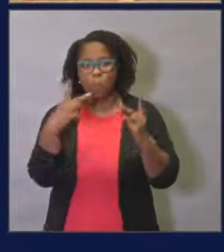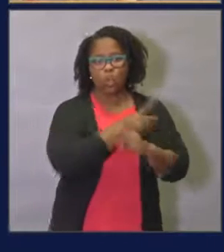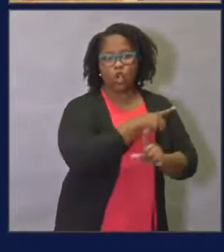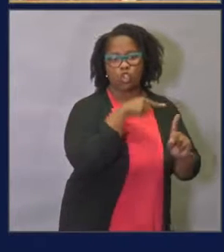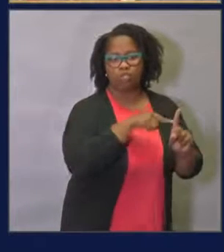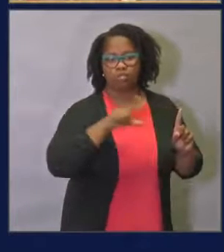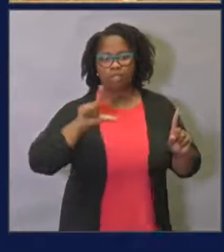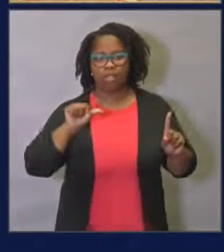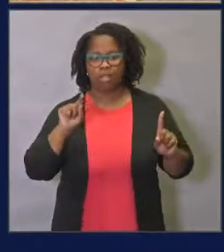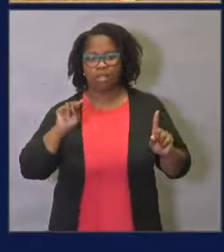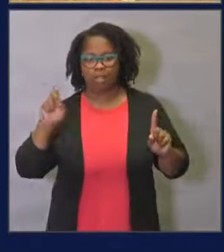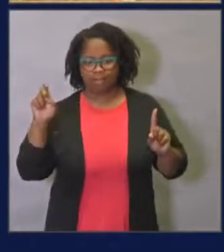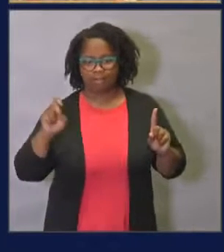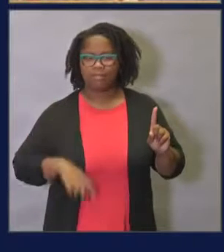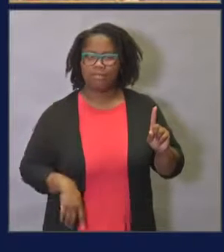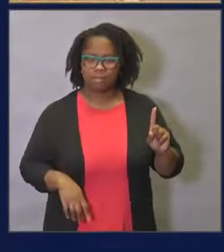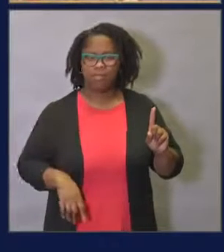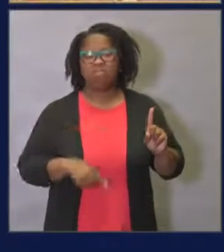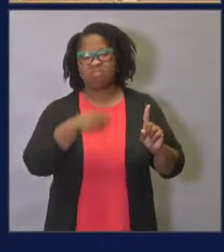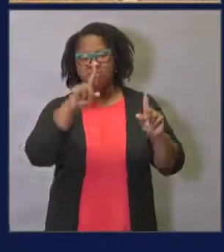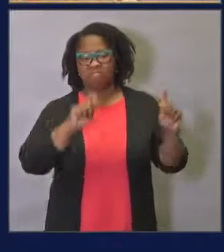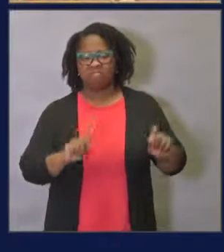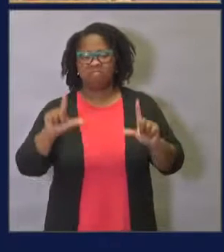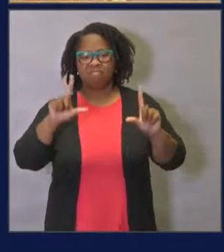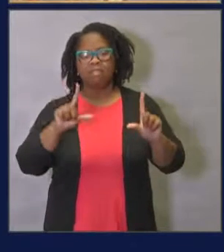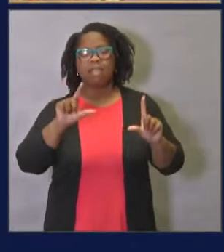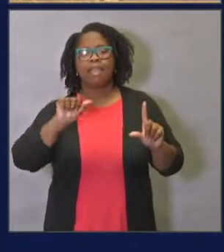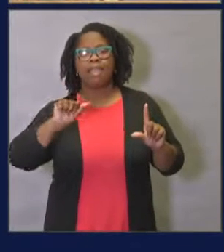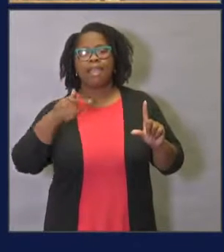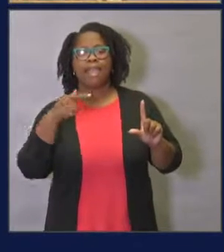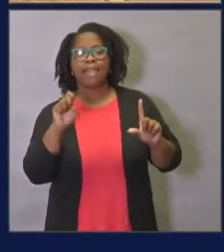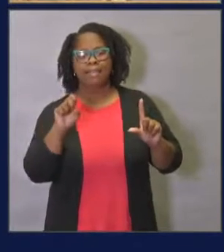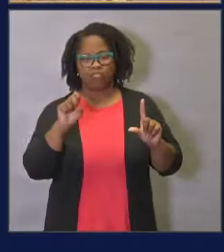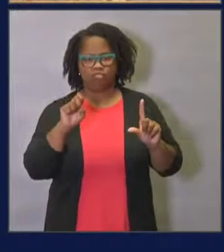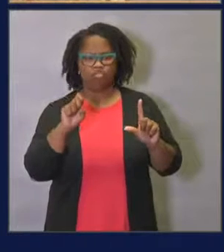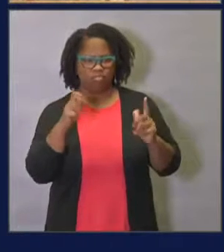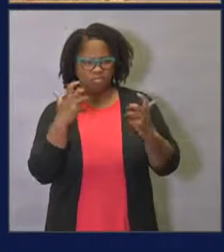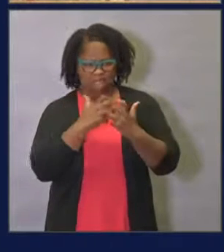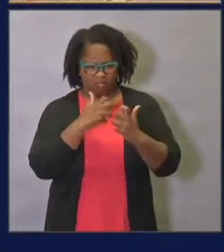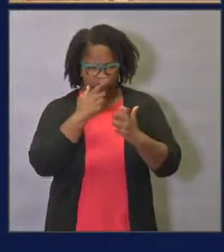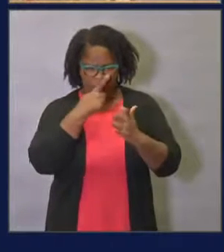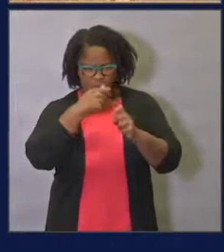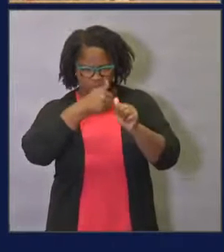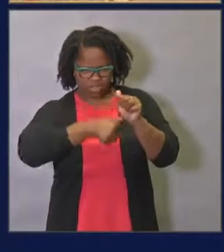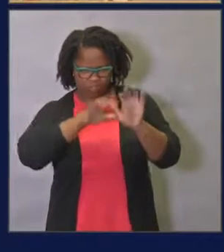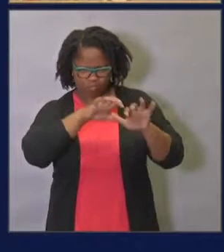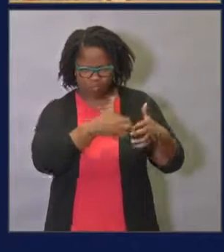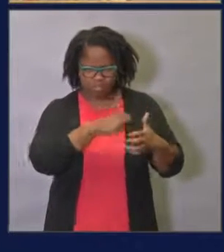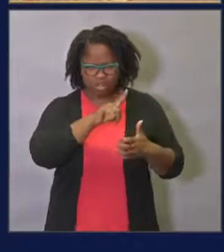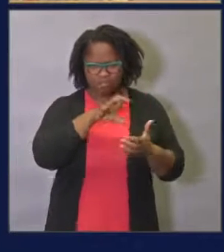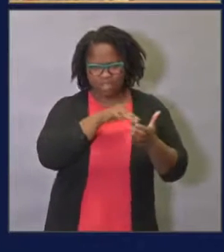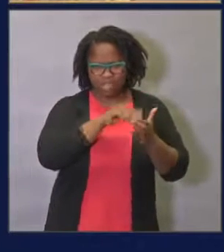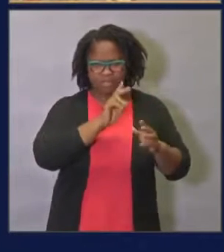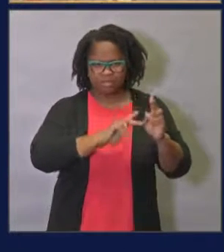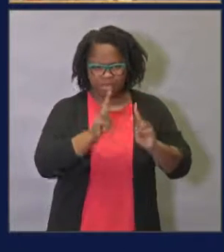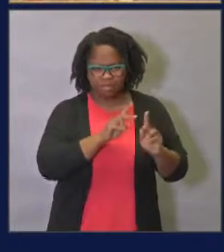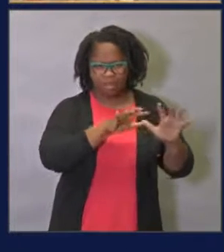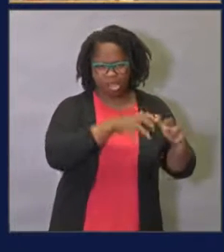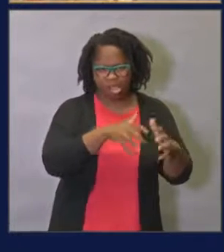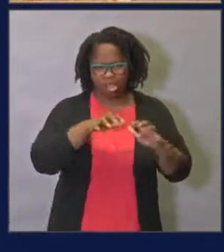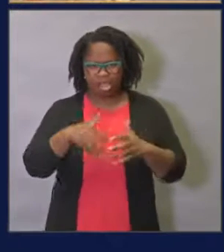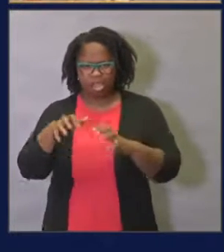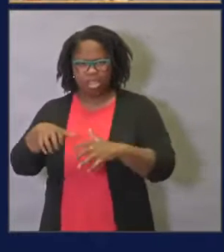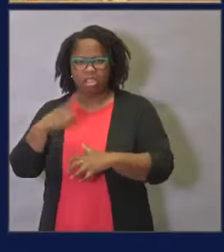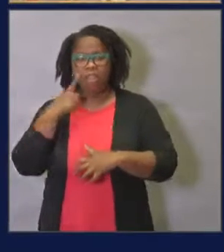daily age-adjusted rates of cases per 100,000 people, broken down by race and ethnicity since late April